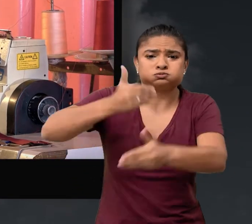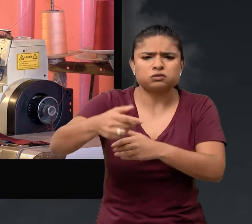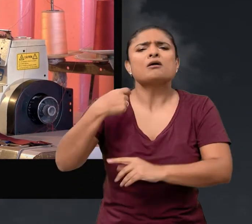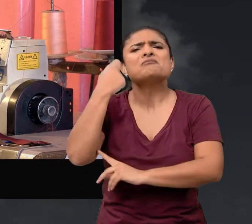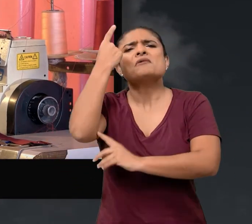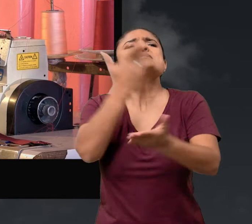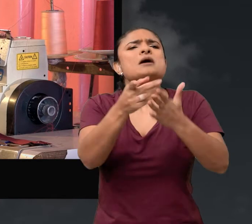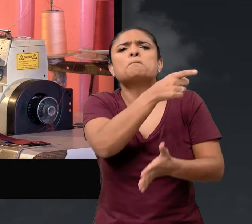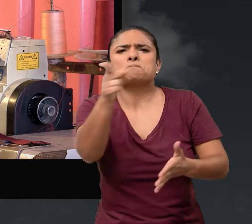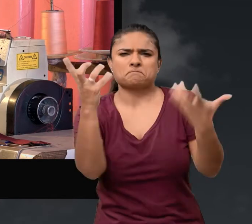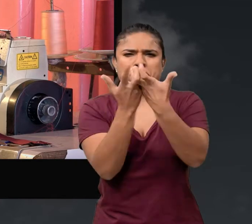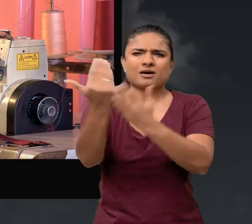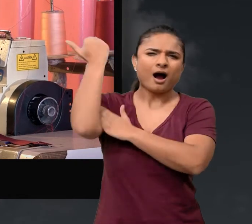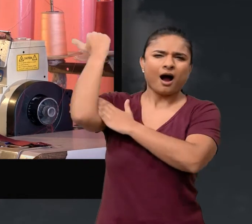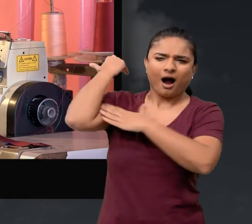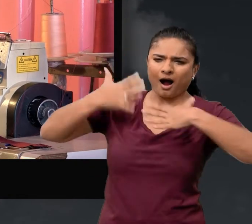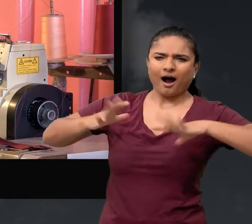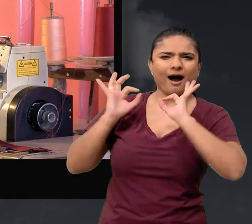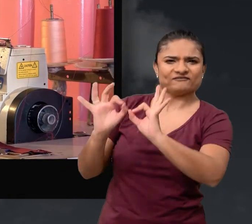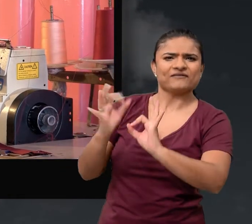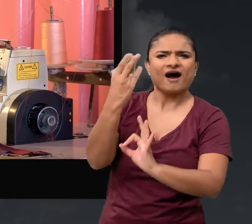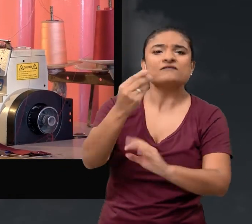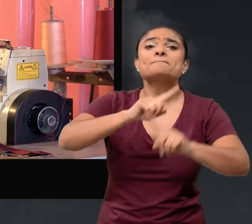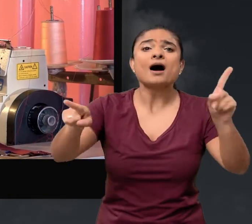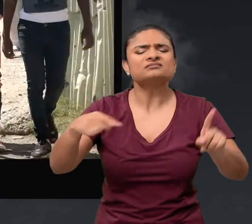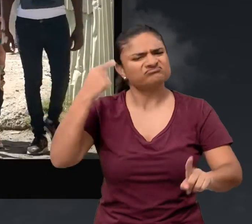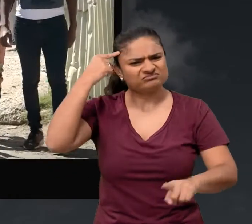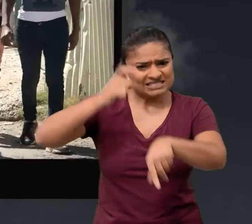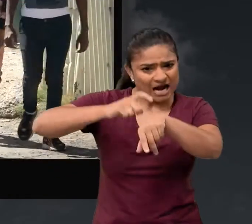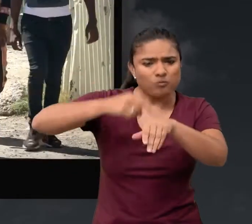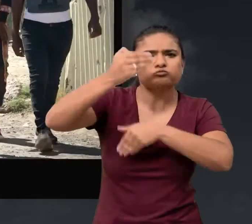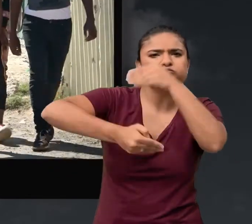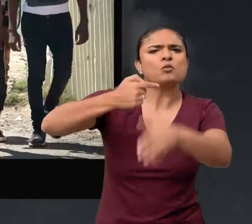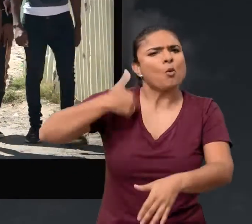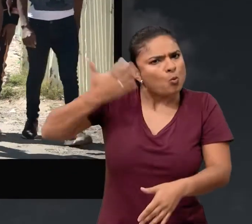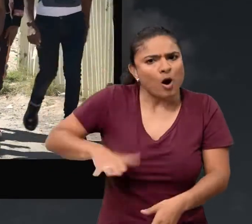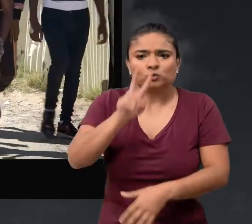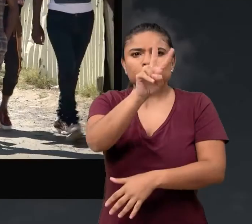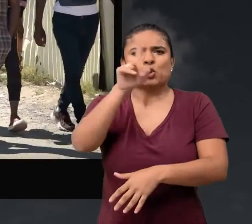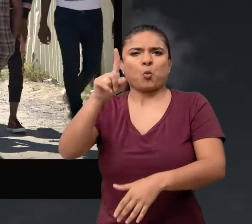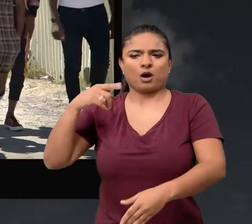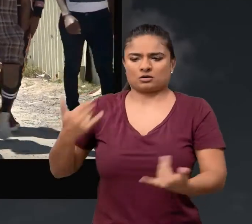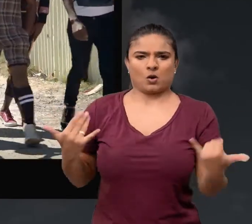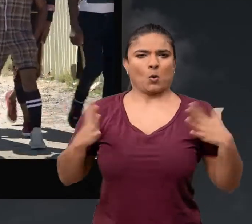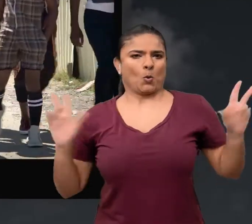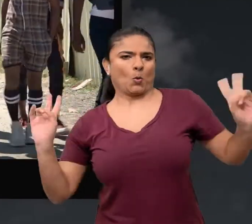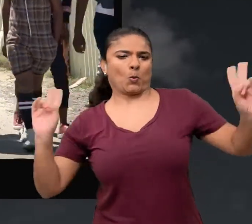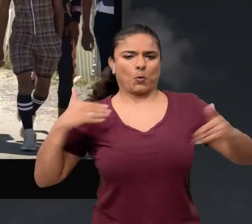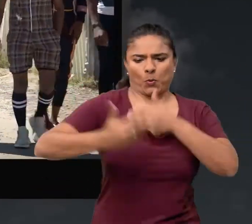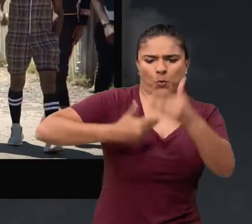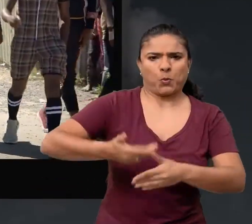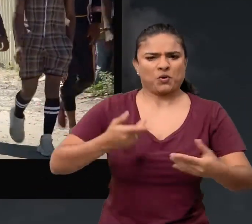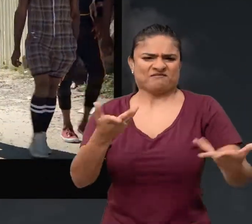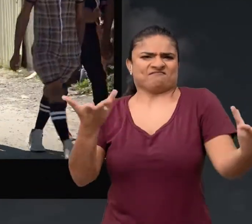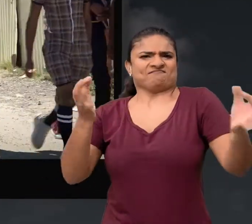izinto zintle ezinye xa sezenziwa ngehlobo lakudala, but okay, ndifuna nje uzisa i-21st century a